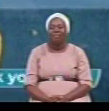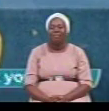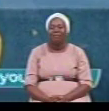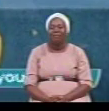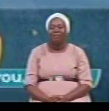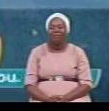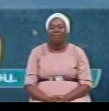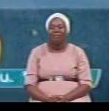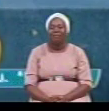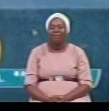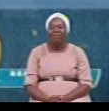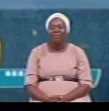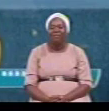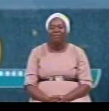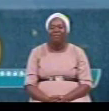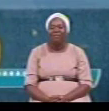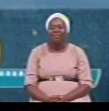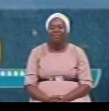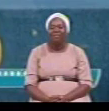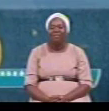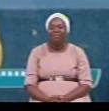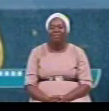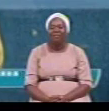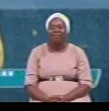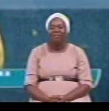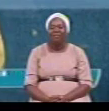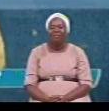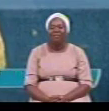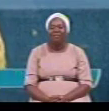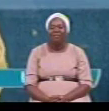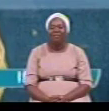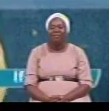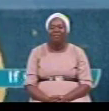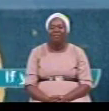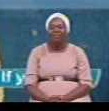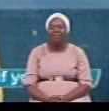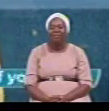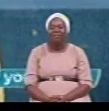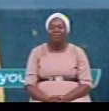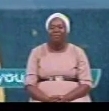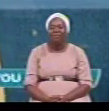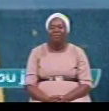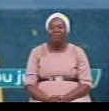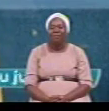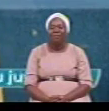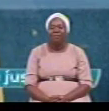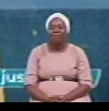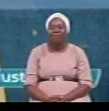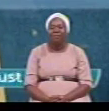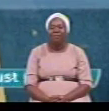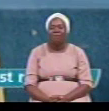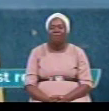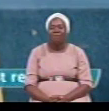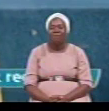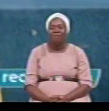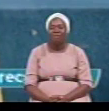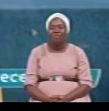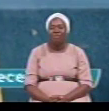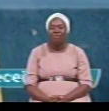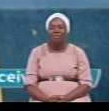33 years muzafu. Na li supervisor pa wanki clinic de totela lesa.